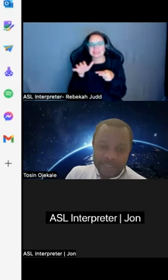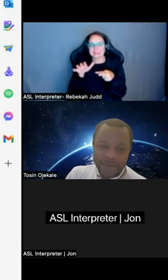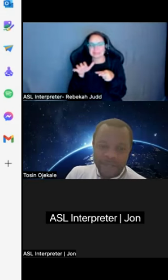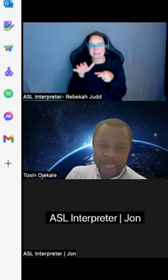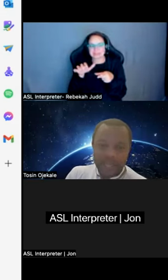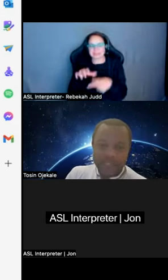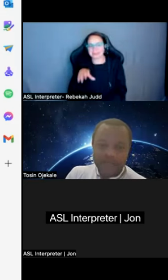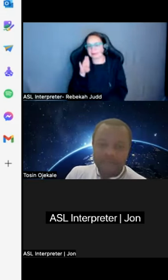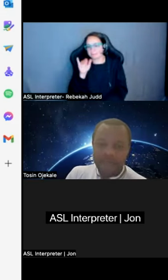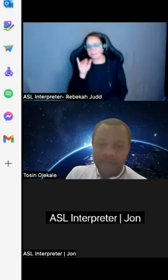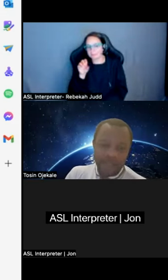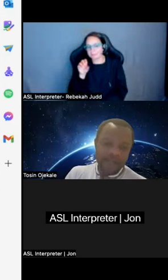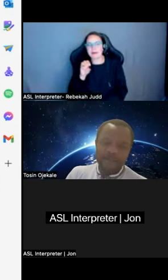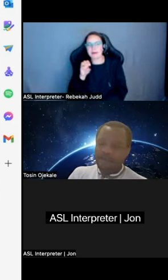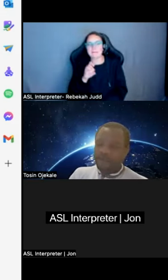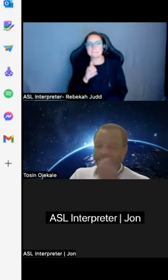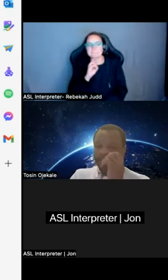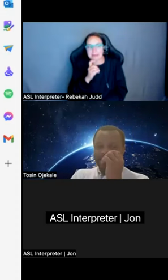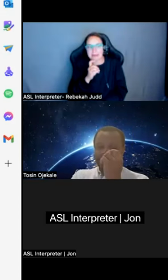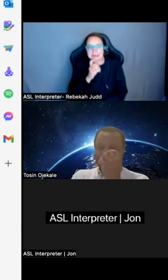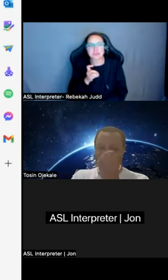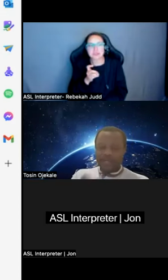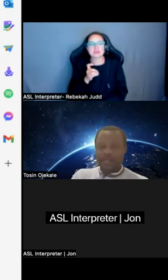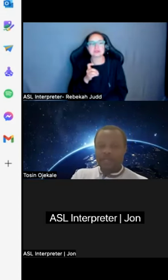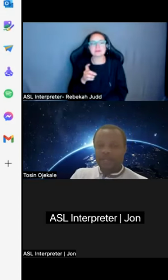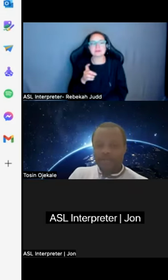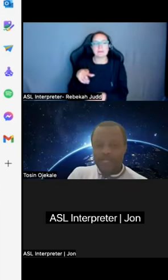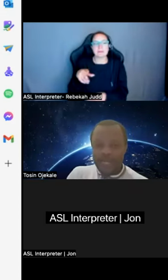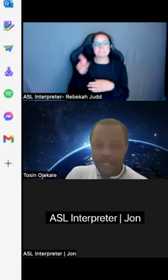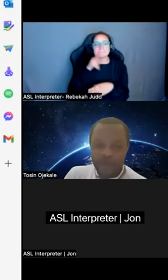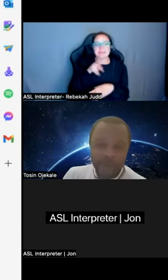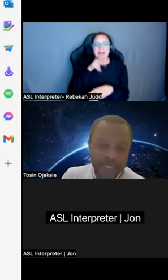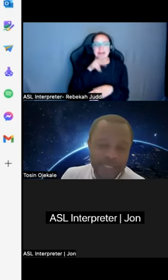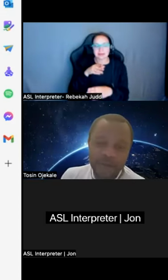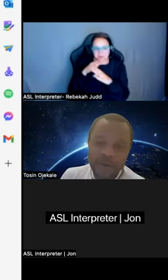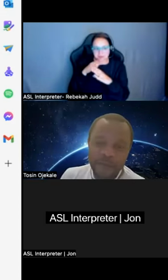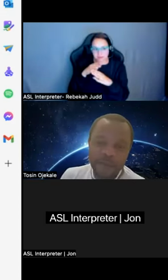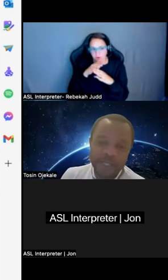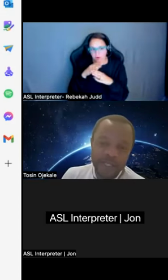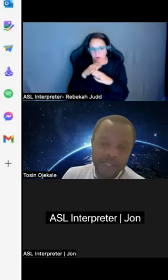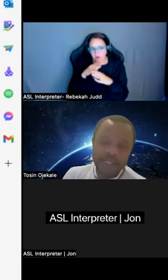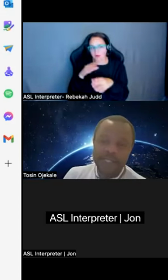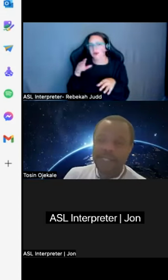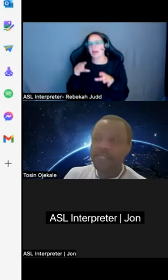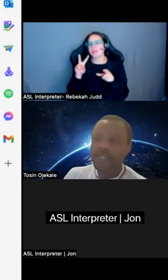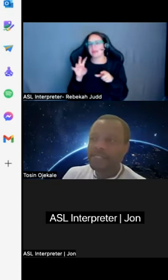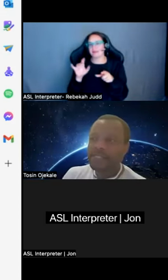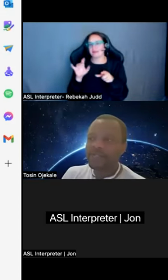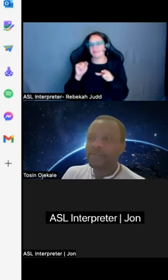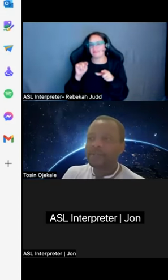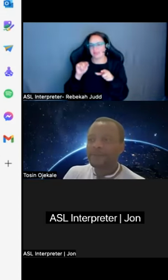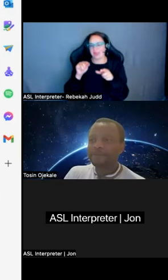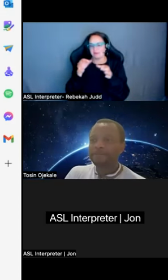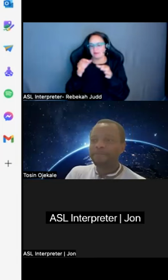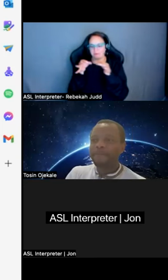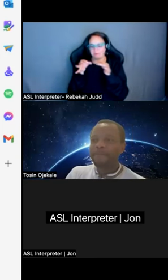guard, and you have the air vent. Okay, so these are the components of heat